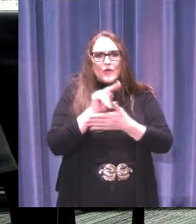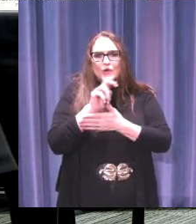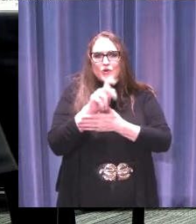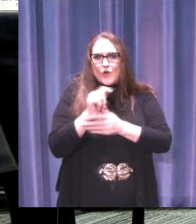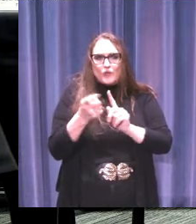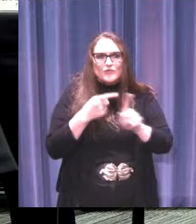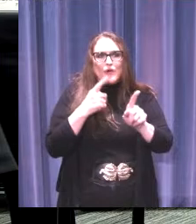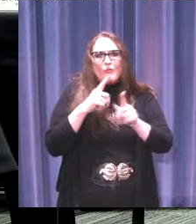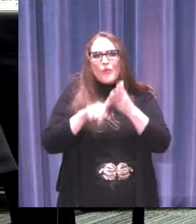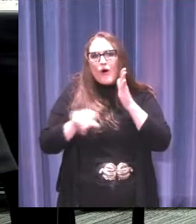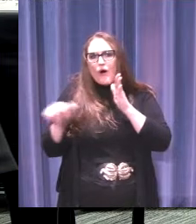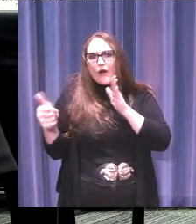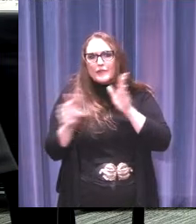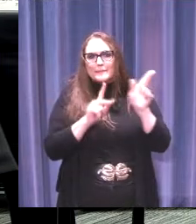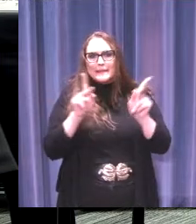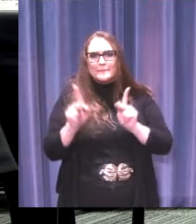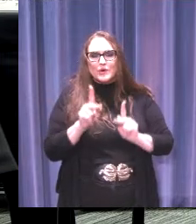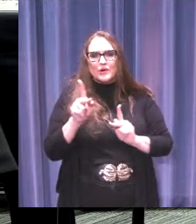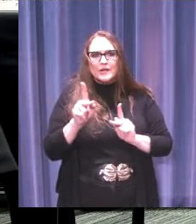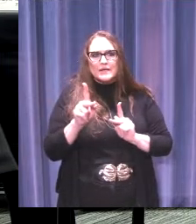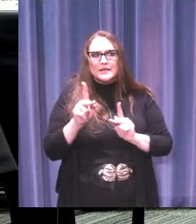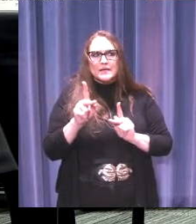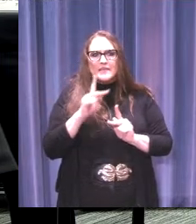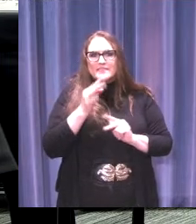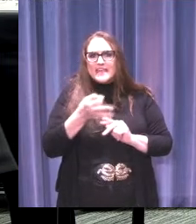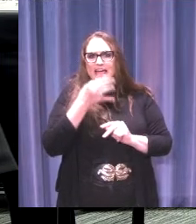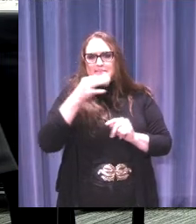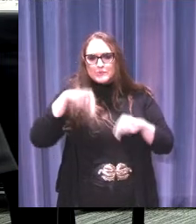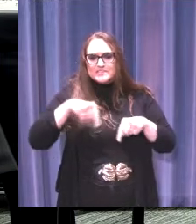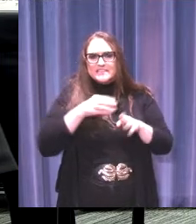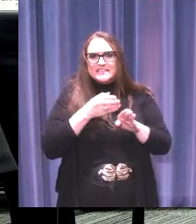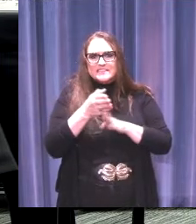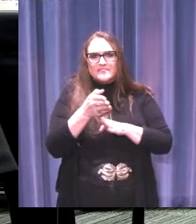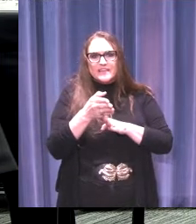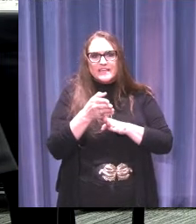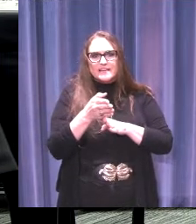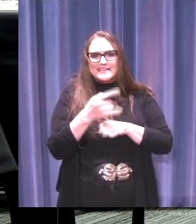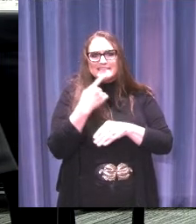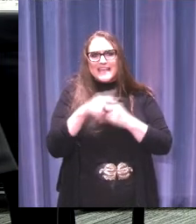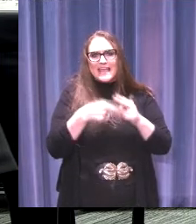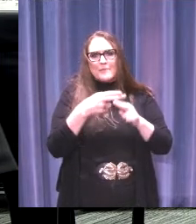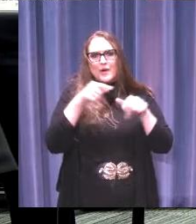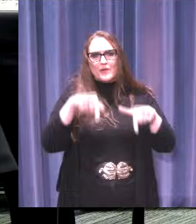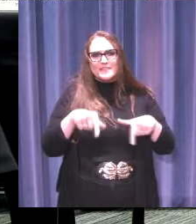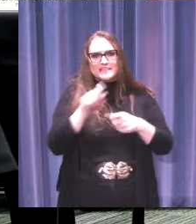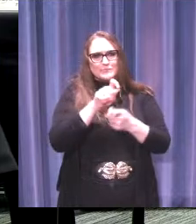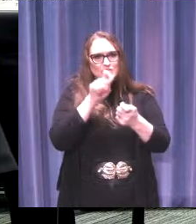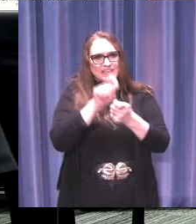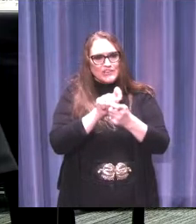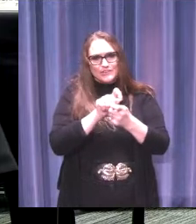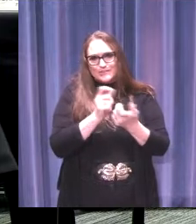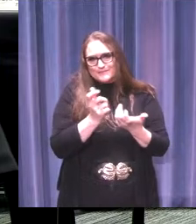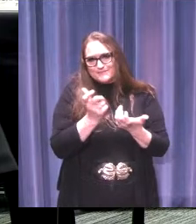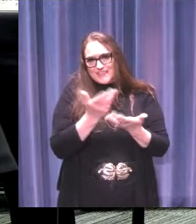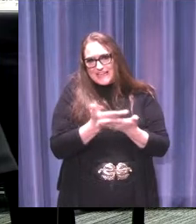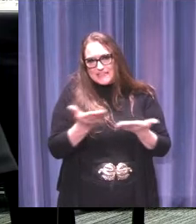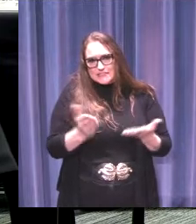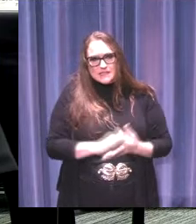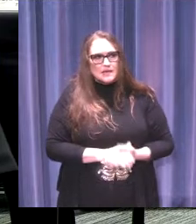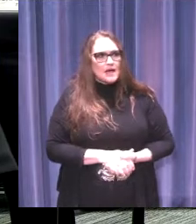from what other people, what the experts in this field say about these particular